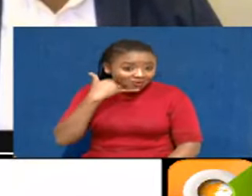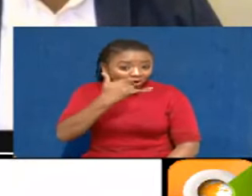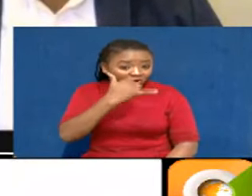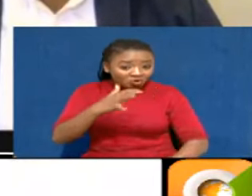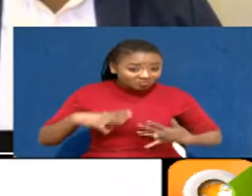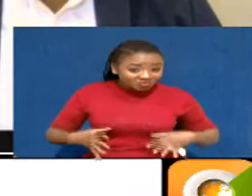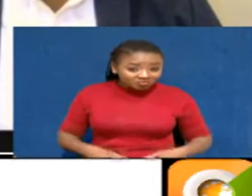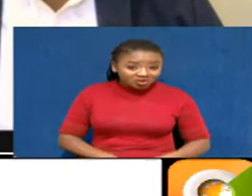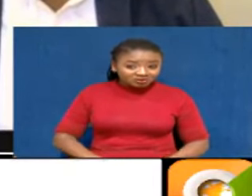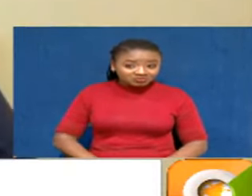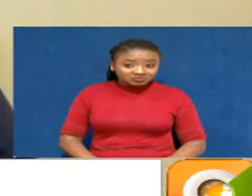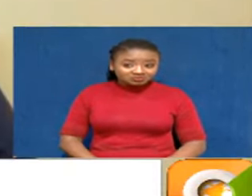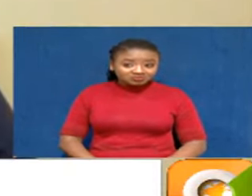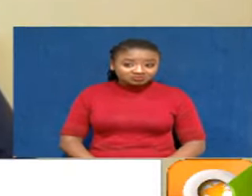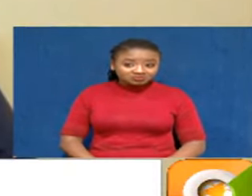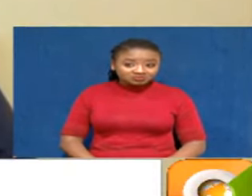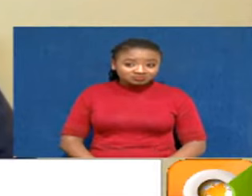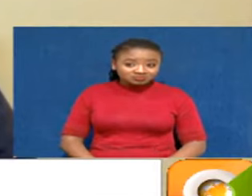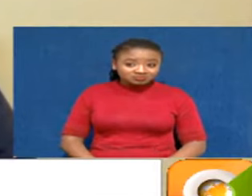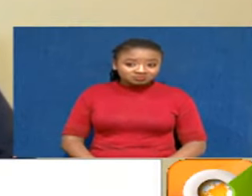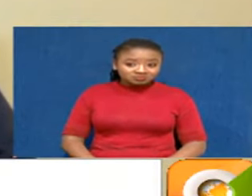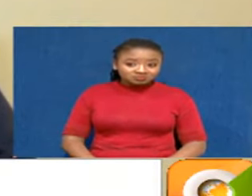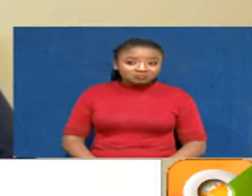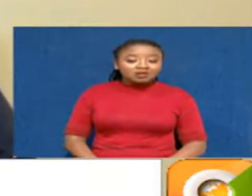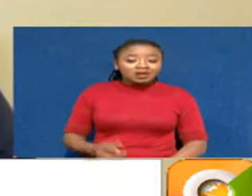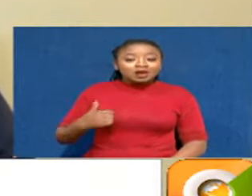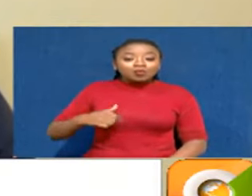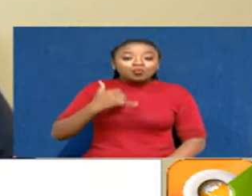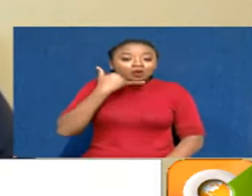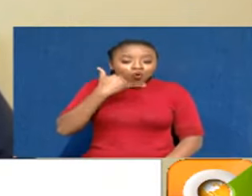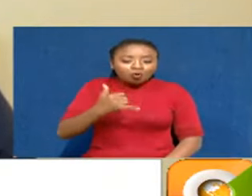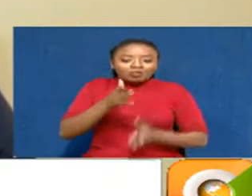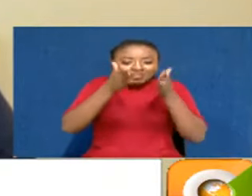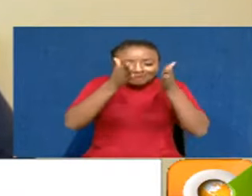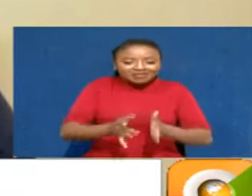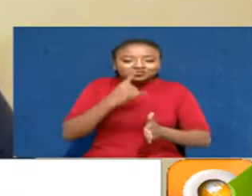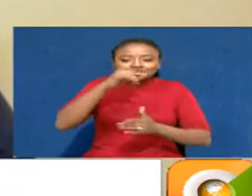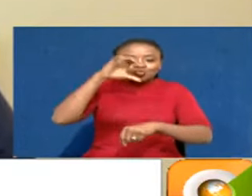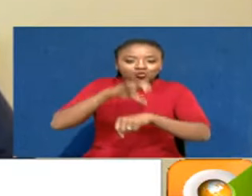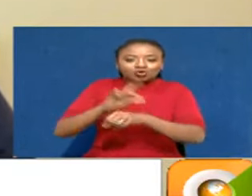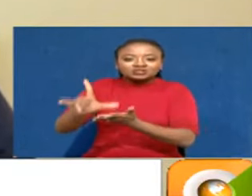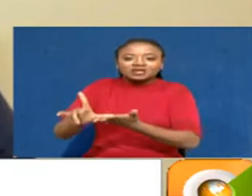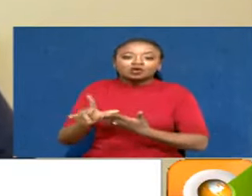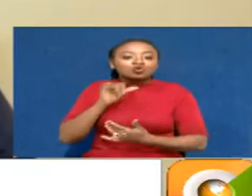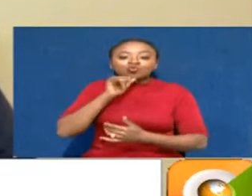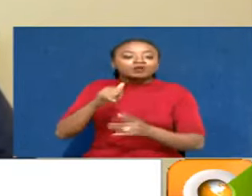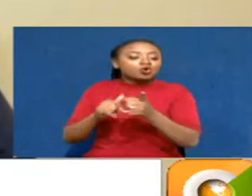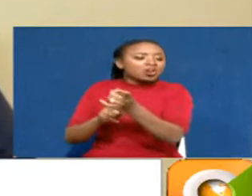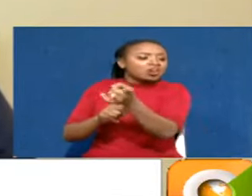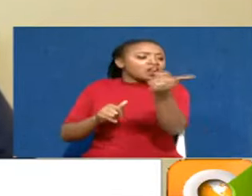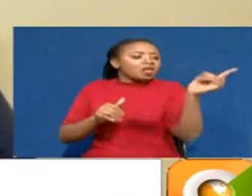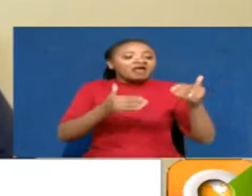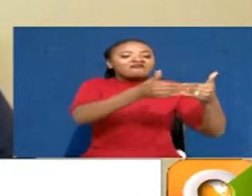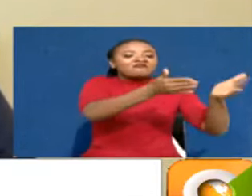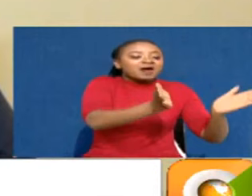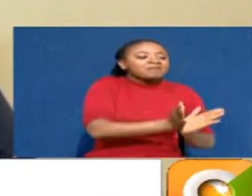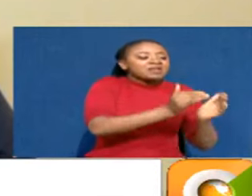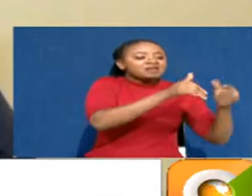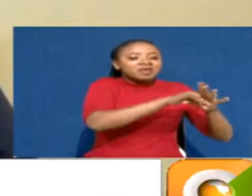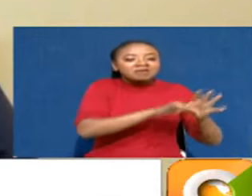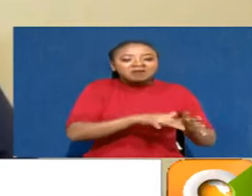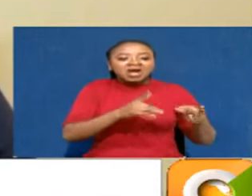saying? Oh, no. I mean, we would call the actual borrower. We do not call